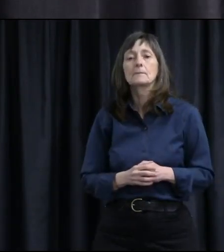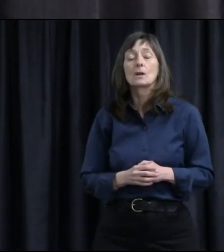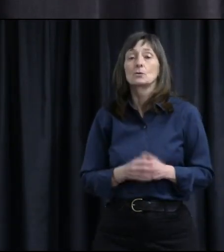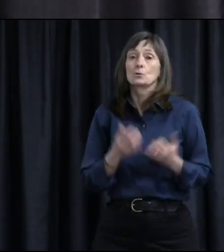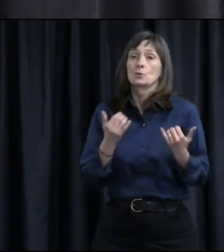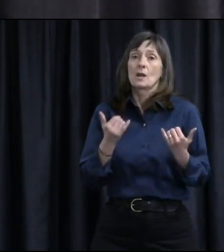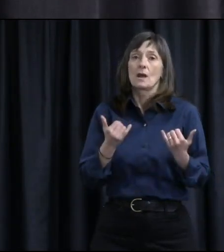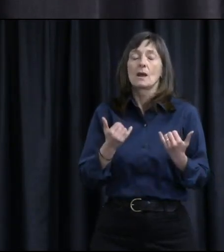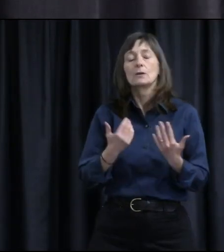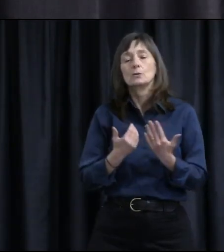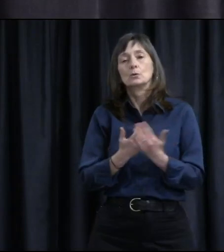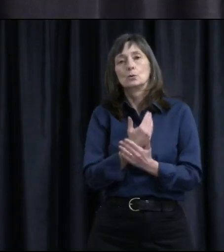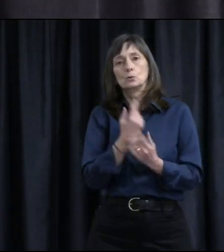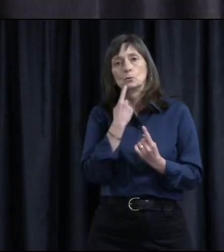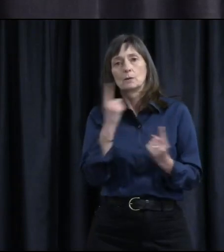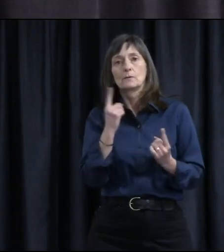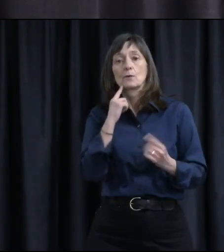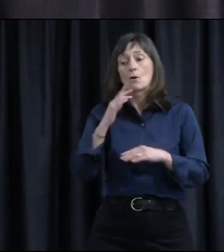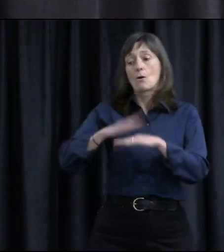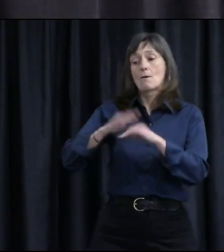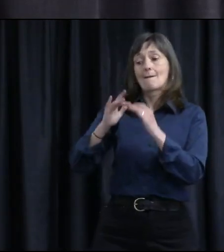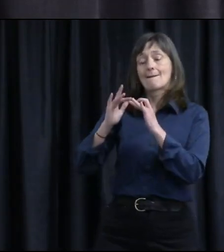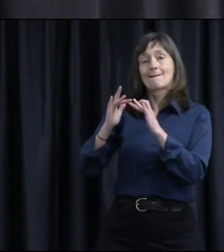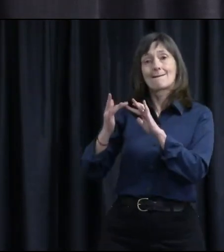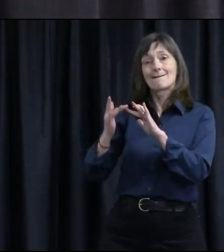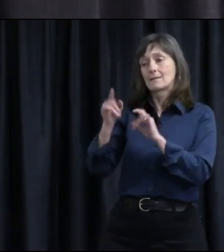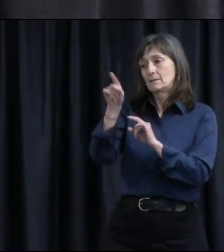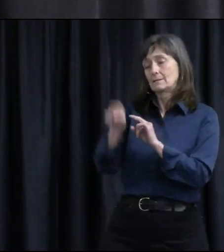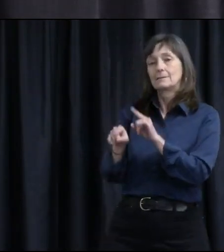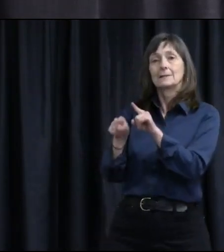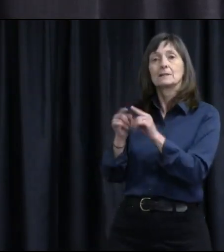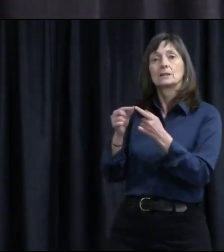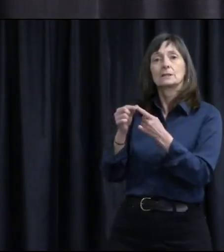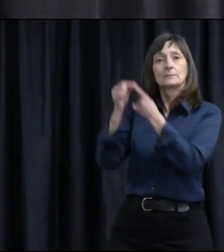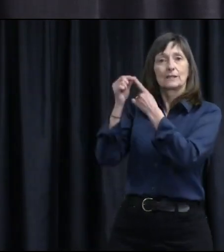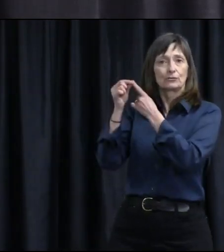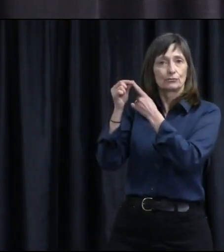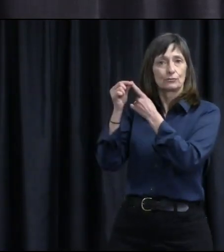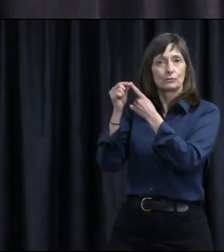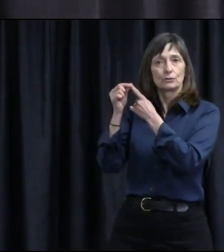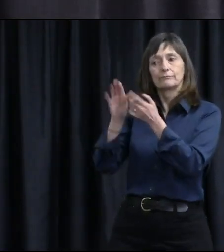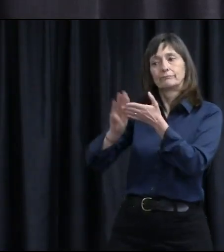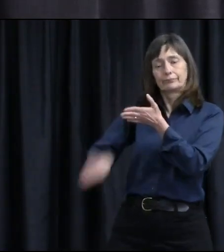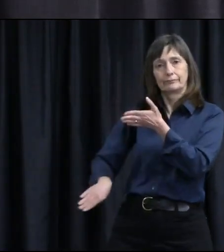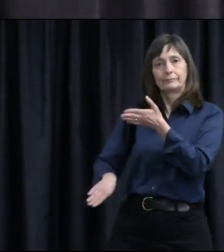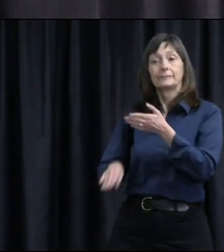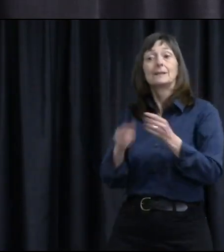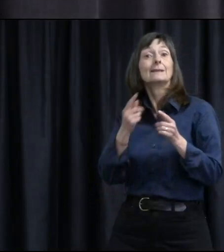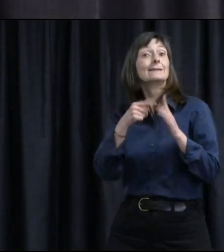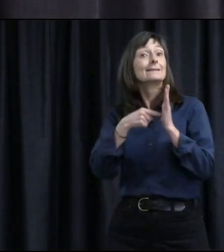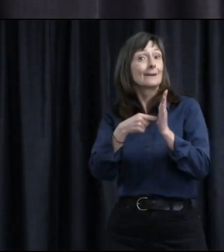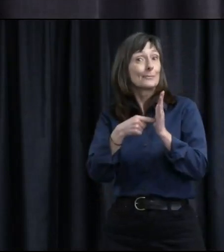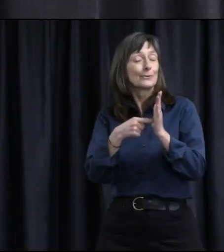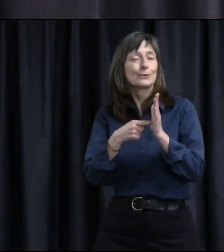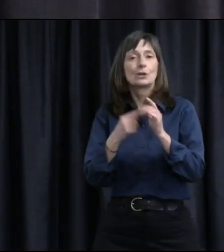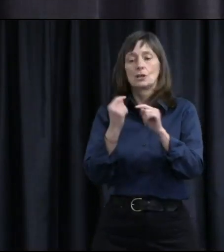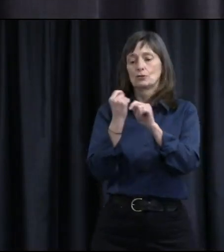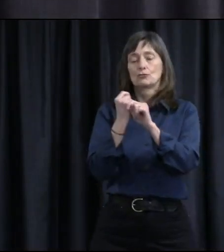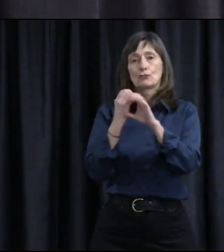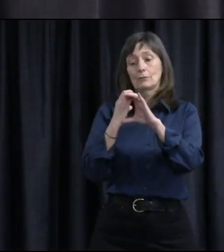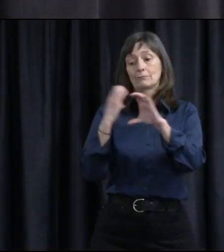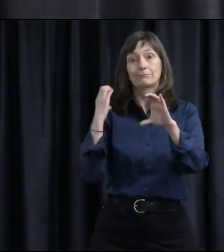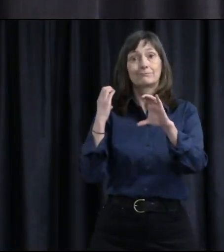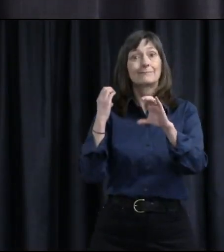order online. They would include people like truck drivers that supply food services to our